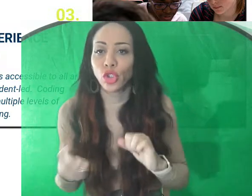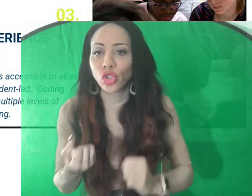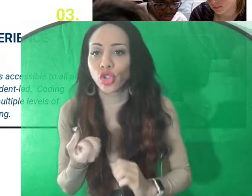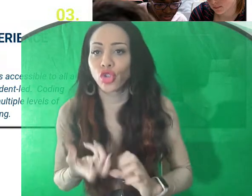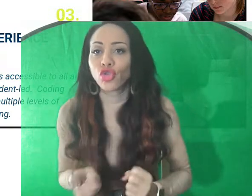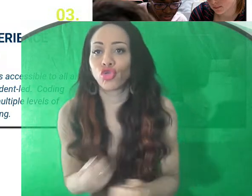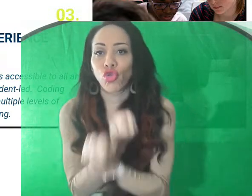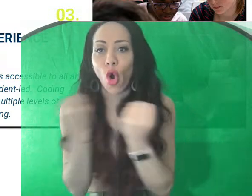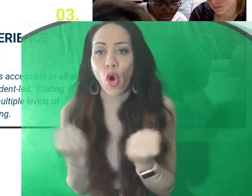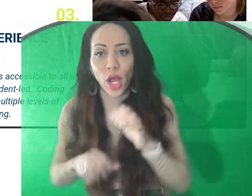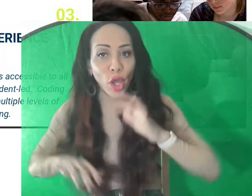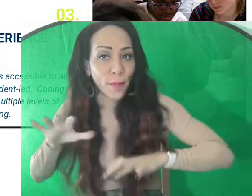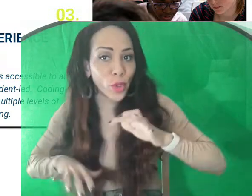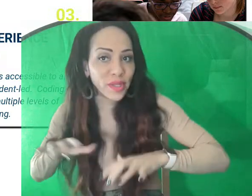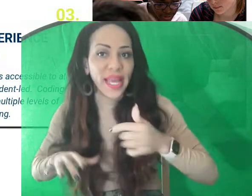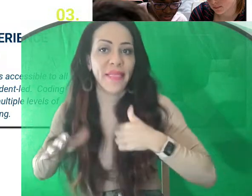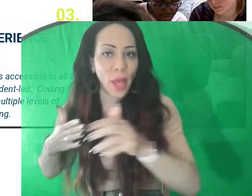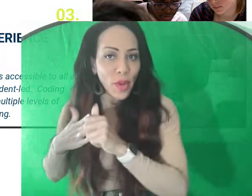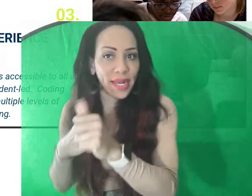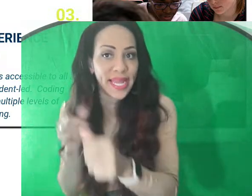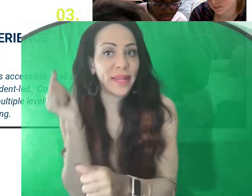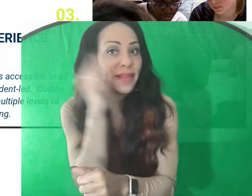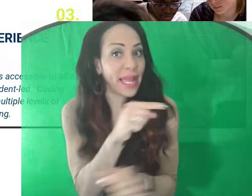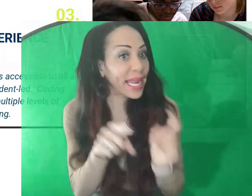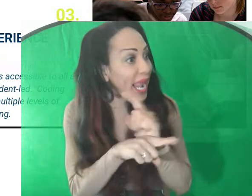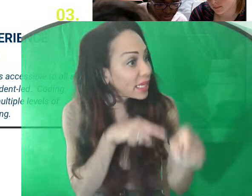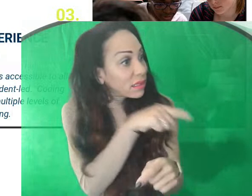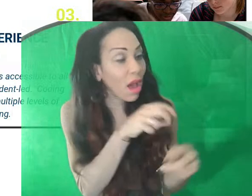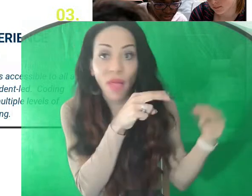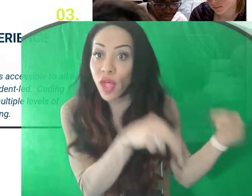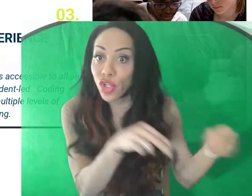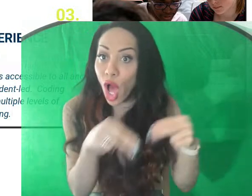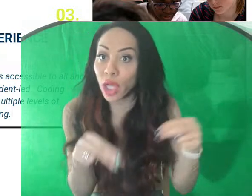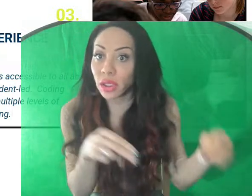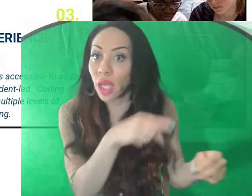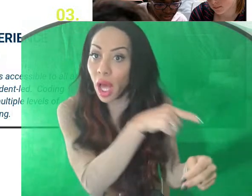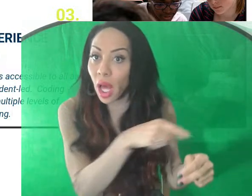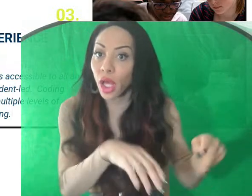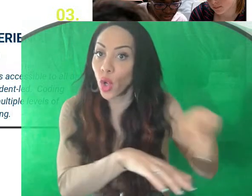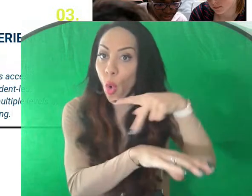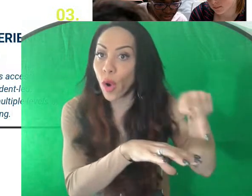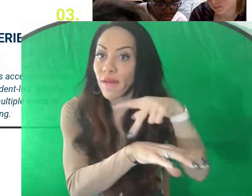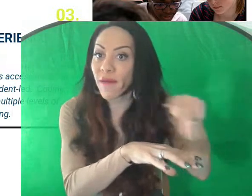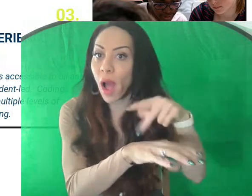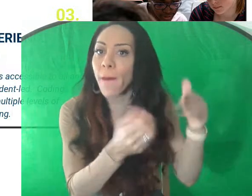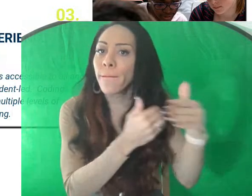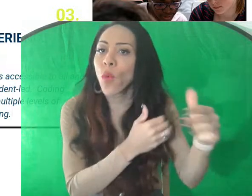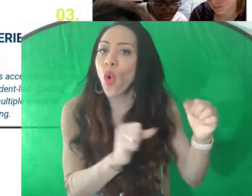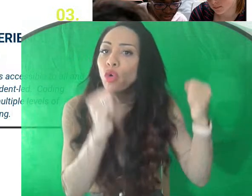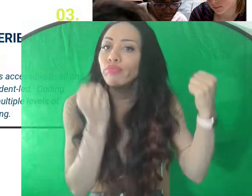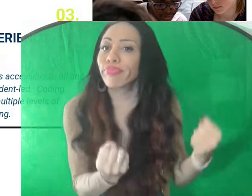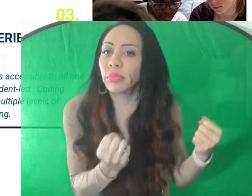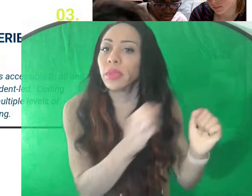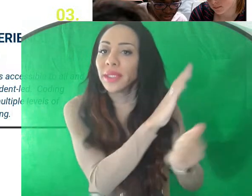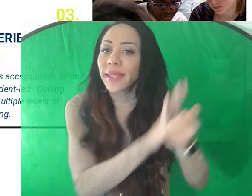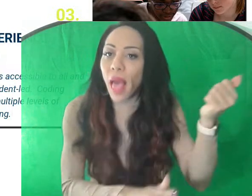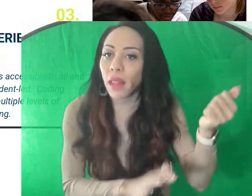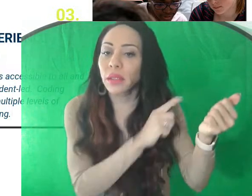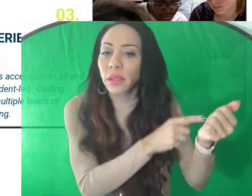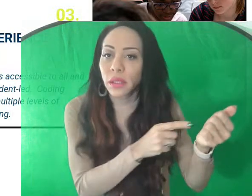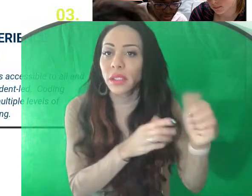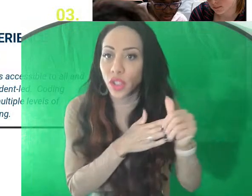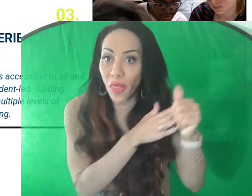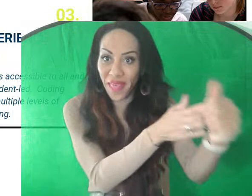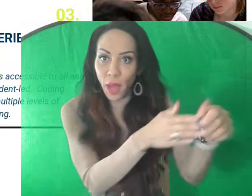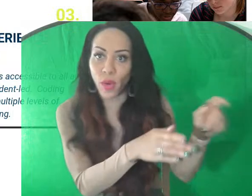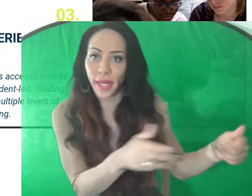then that also has to feed into how the coding works with the choreography. So it starts to really kind of give everyone a chance to kind of shine